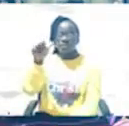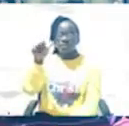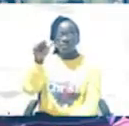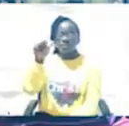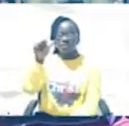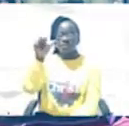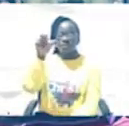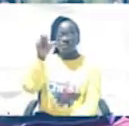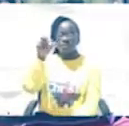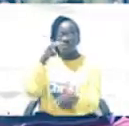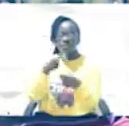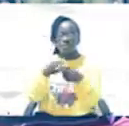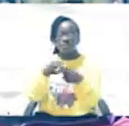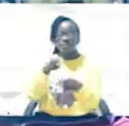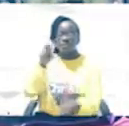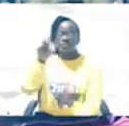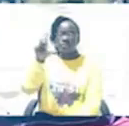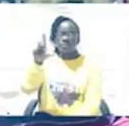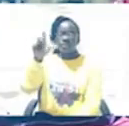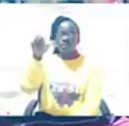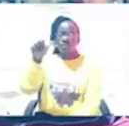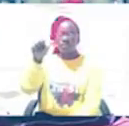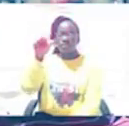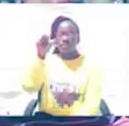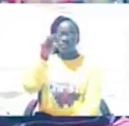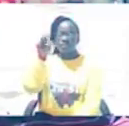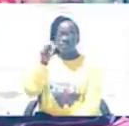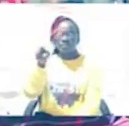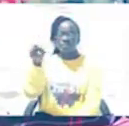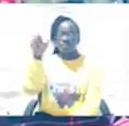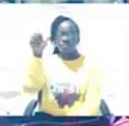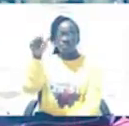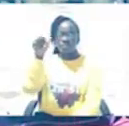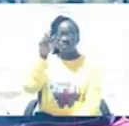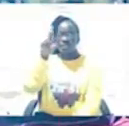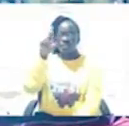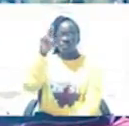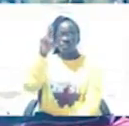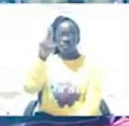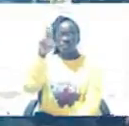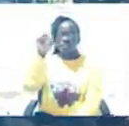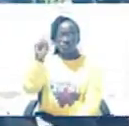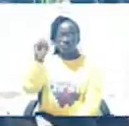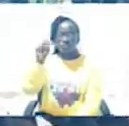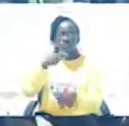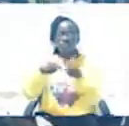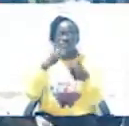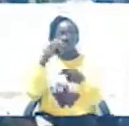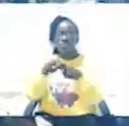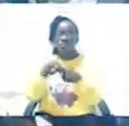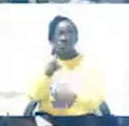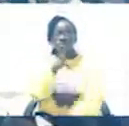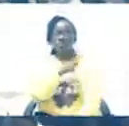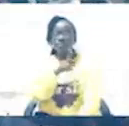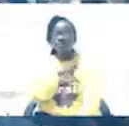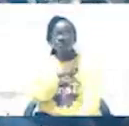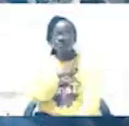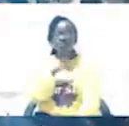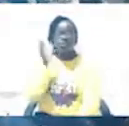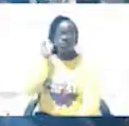rise again. It is a mekan Lazarus. I say, or best asaribio. Lazarus, he shall rise again.